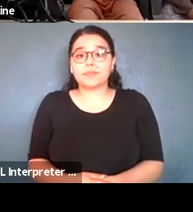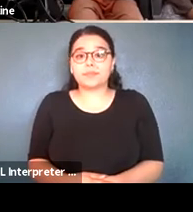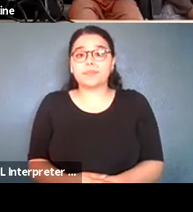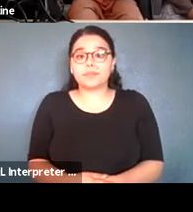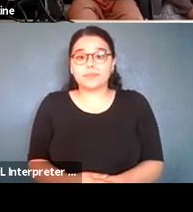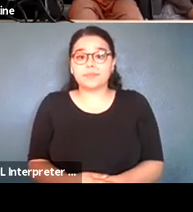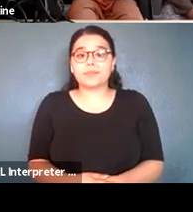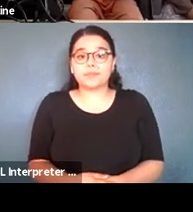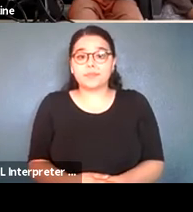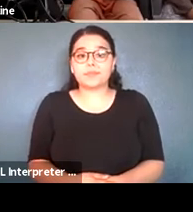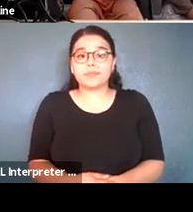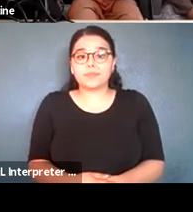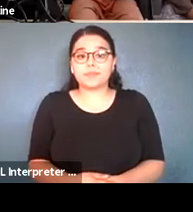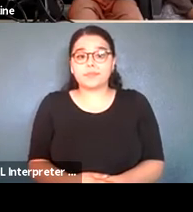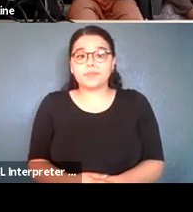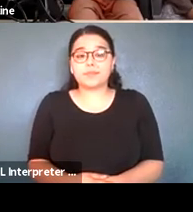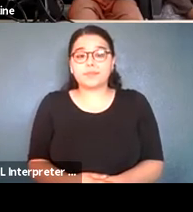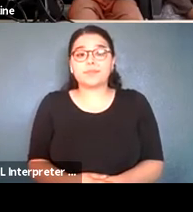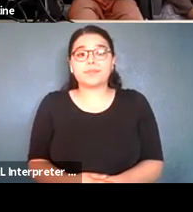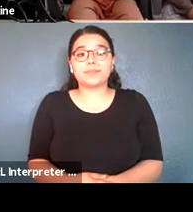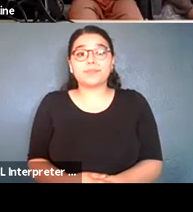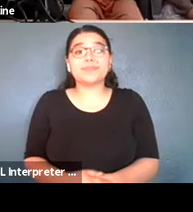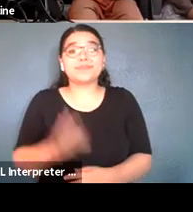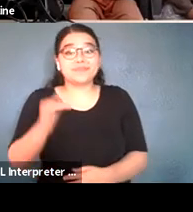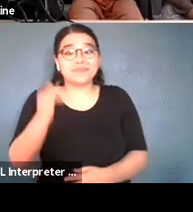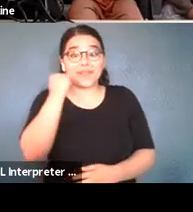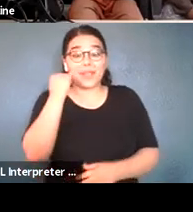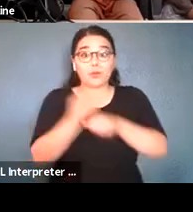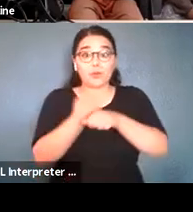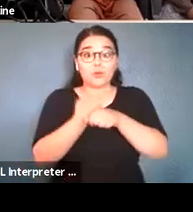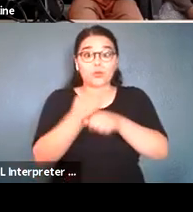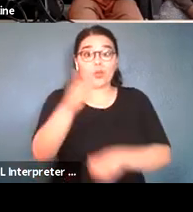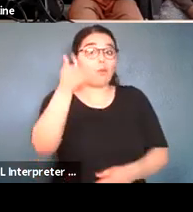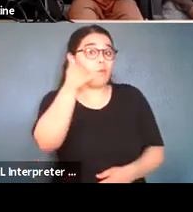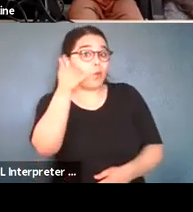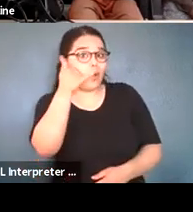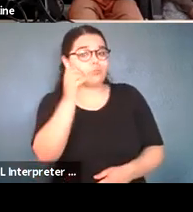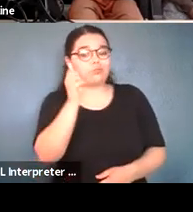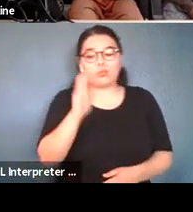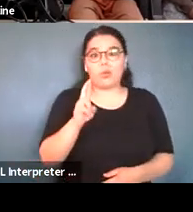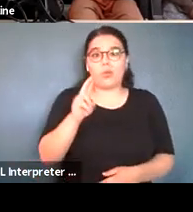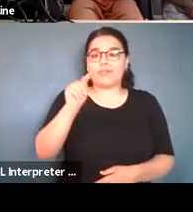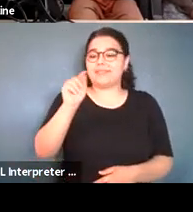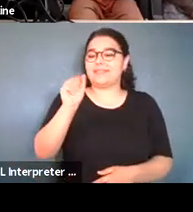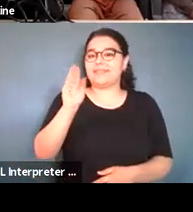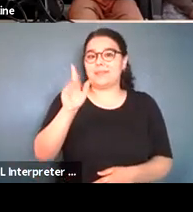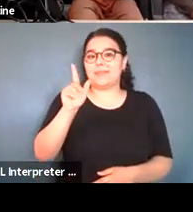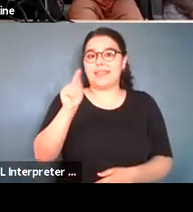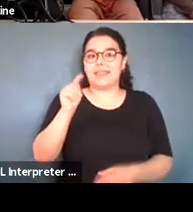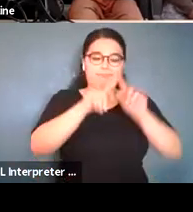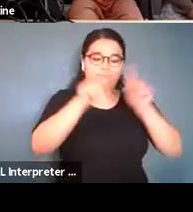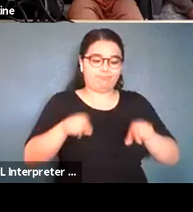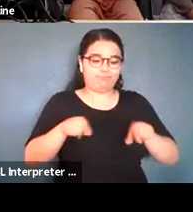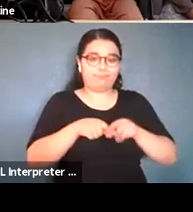después presionar finalizar. And if you're connected via your smartphone app or tablet, look for 3 dots